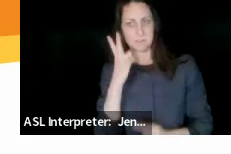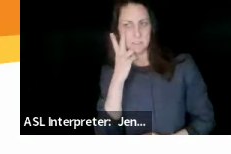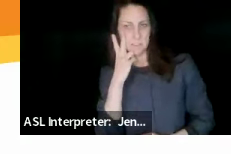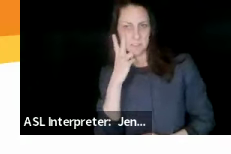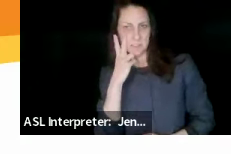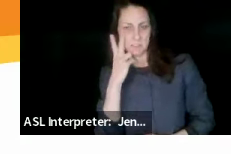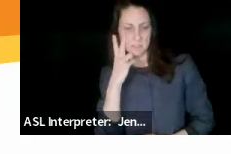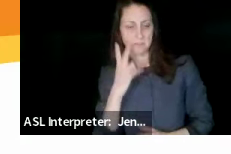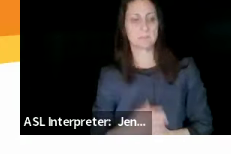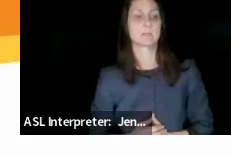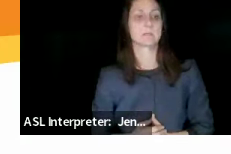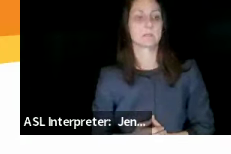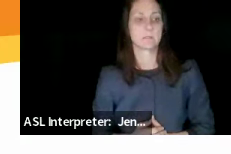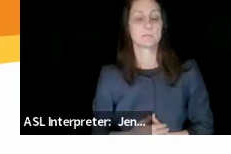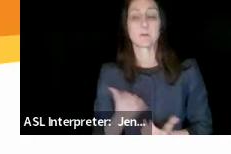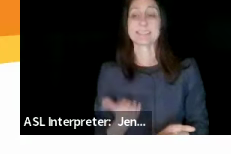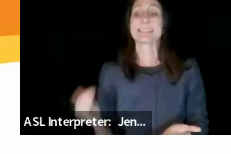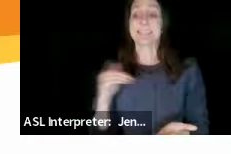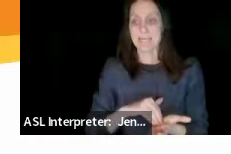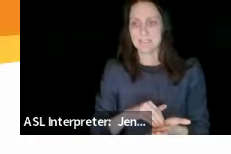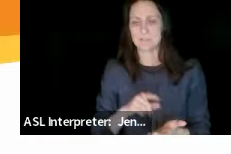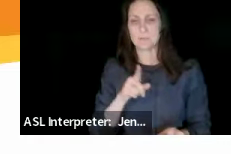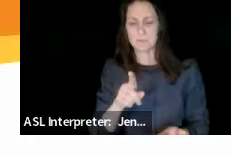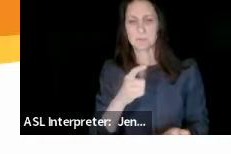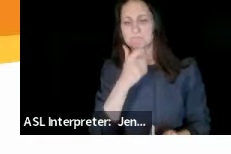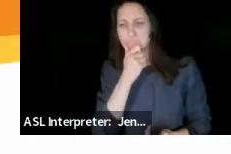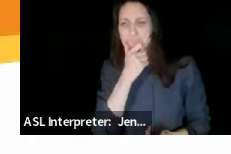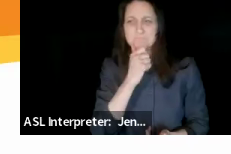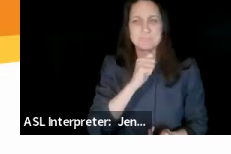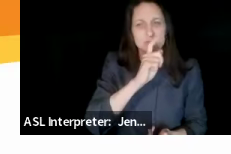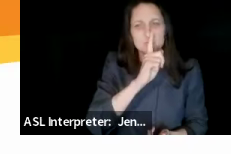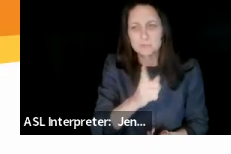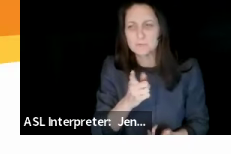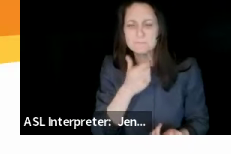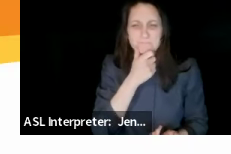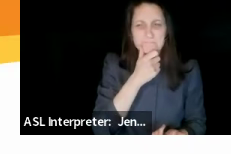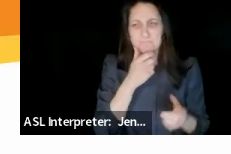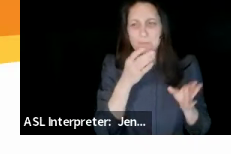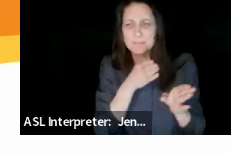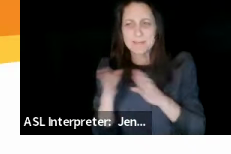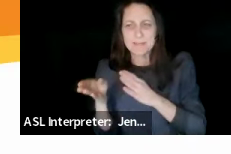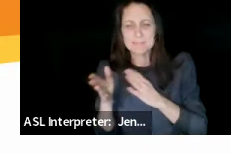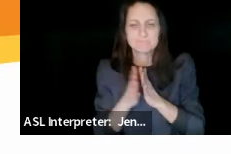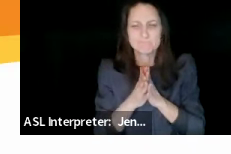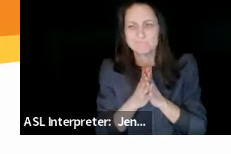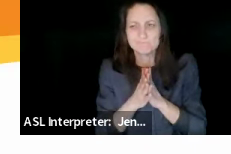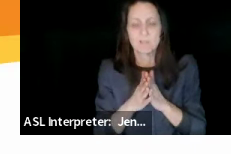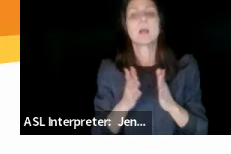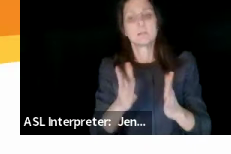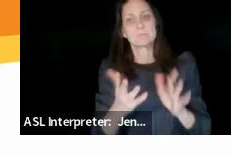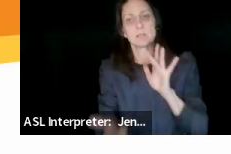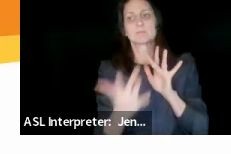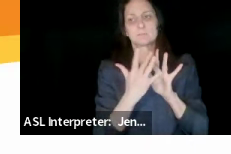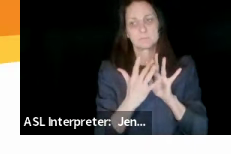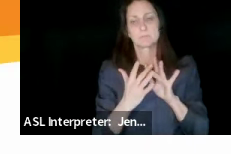So again, if you have any questions about planning requirements, allowable costs, and how to build, we strongly encourage you to reach out to